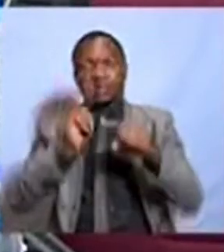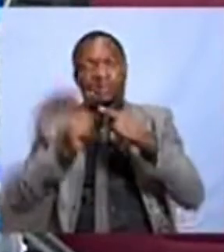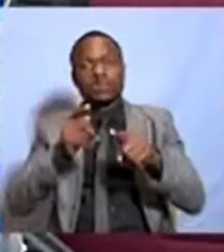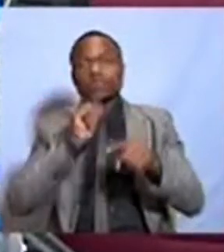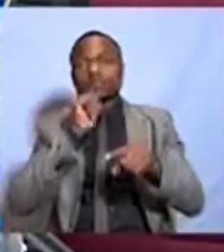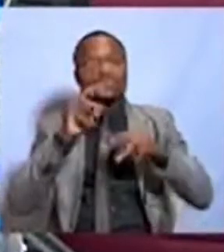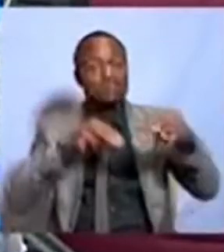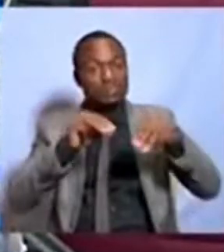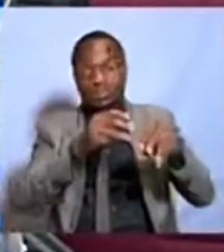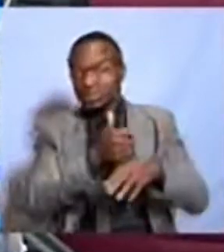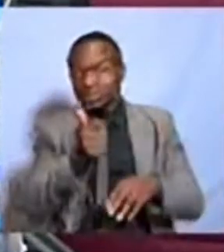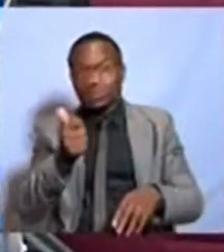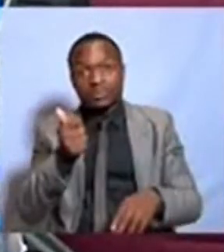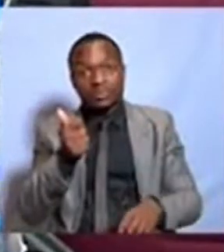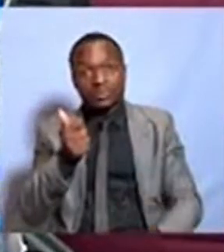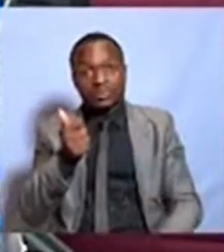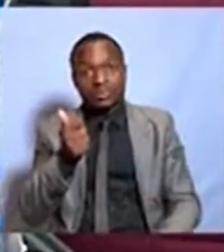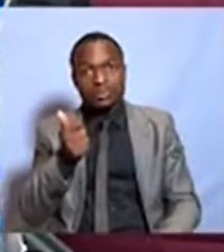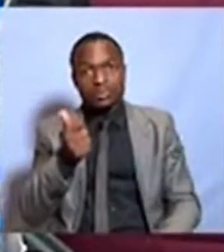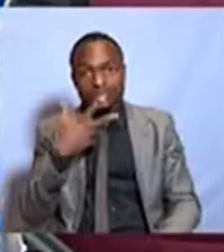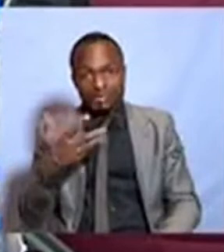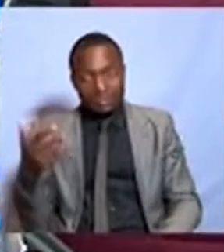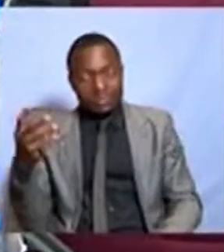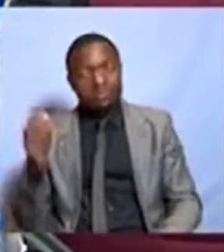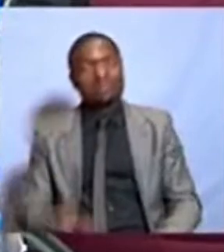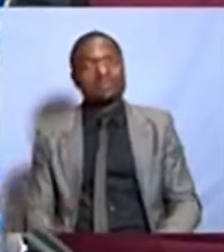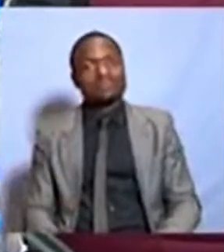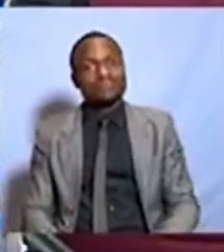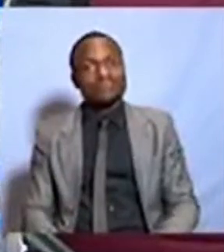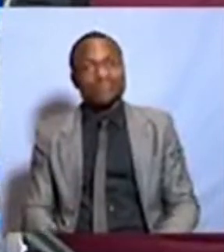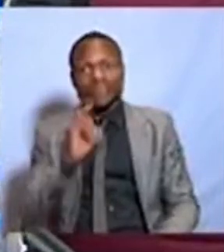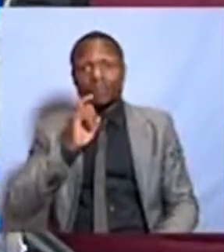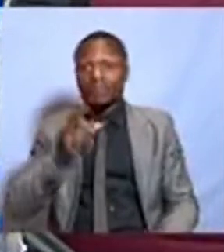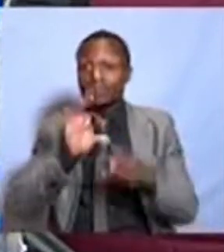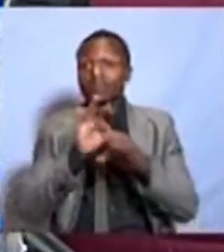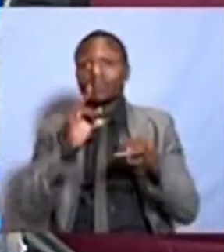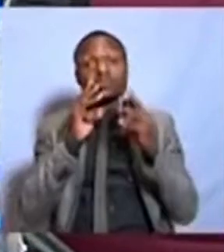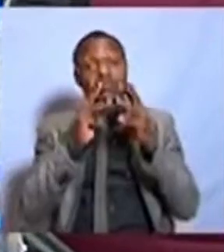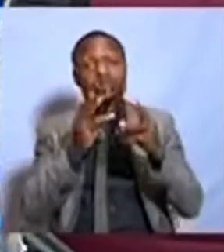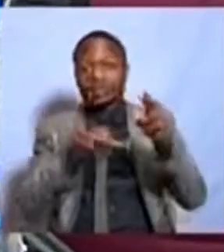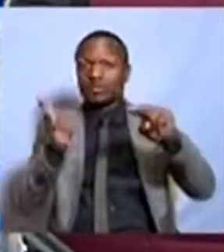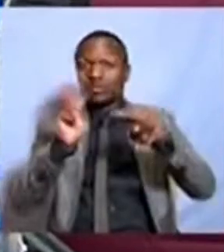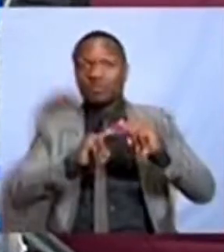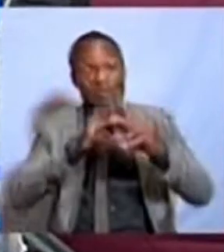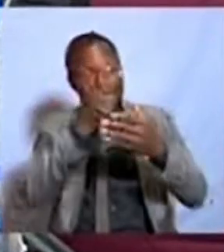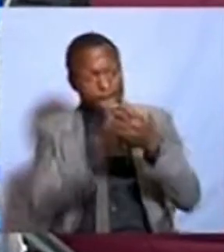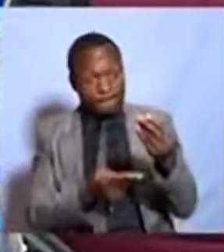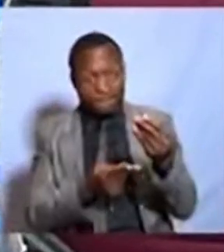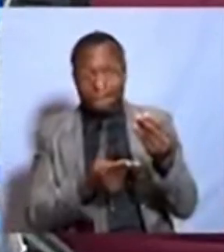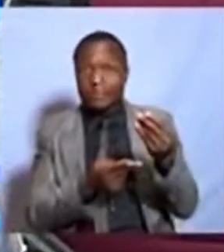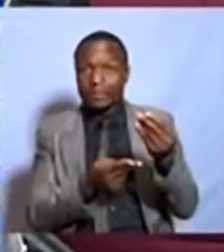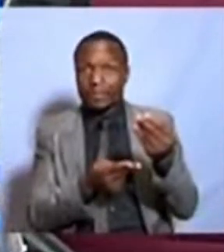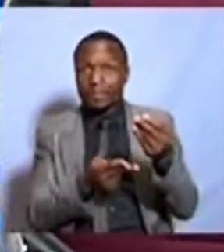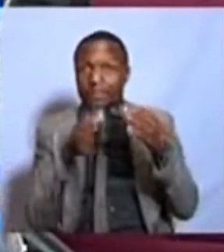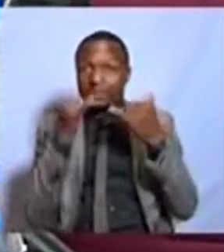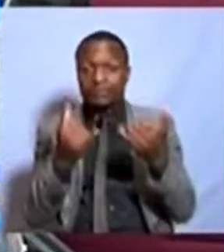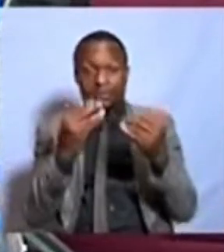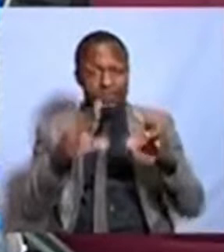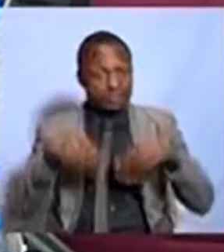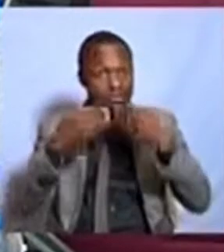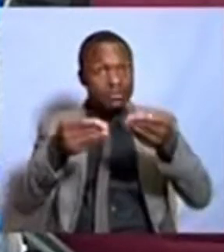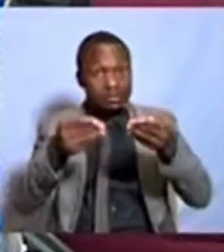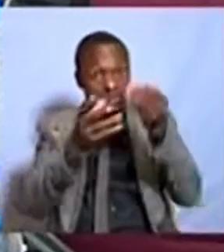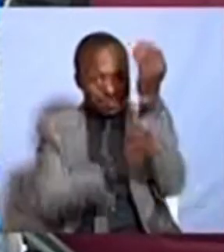certain other key amenities. So we should find a way to increase both, because currently, given the